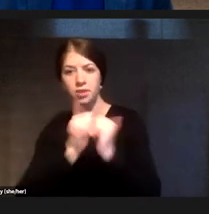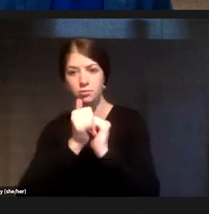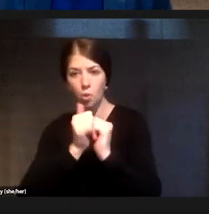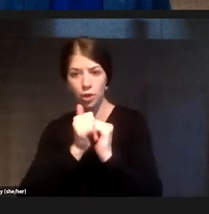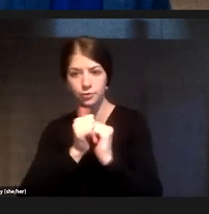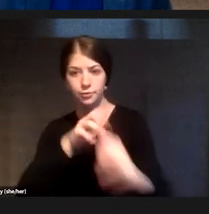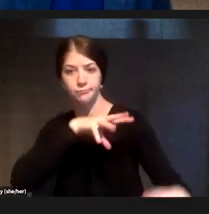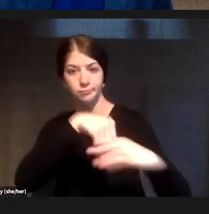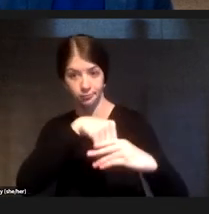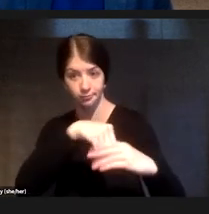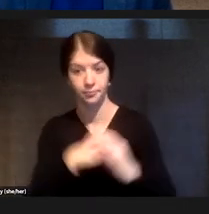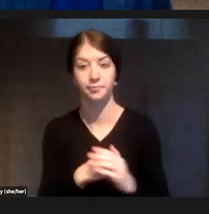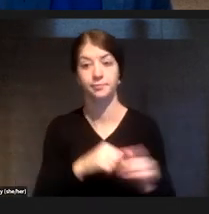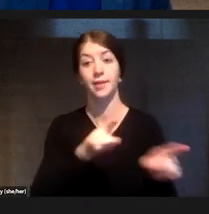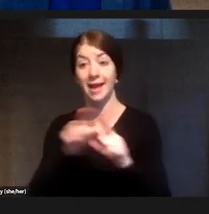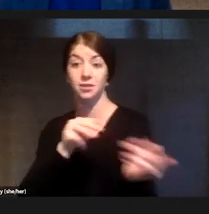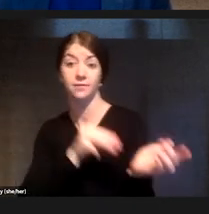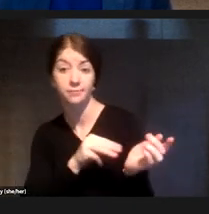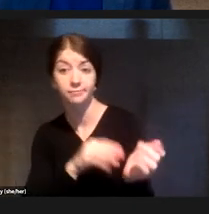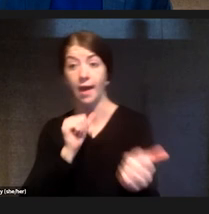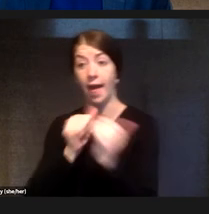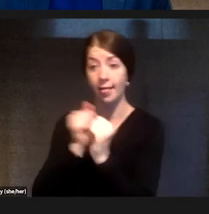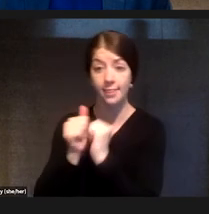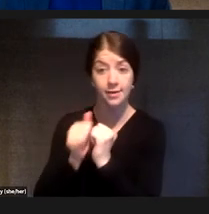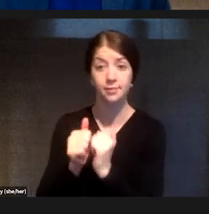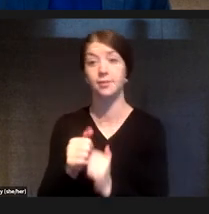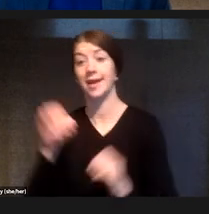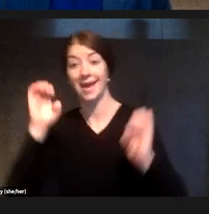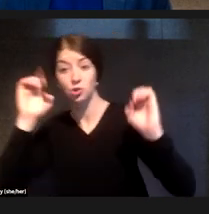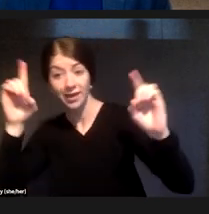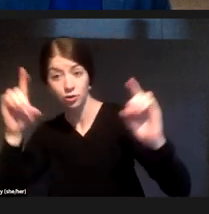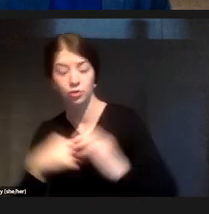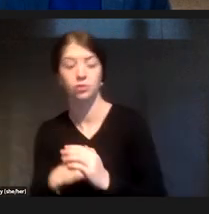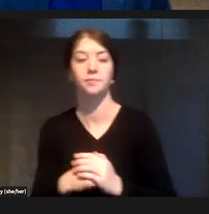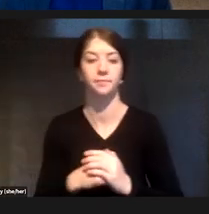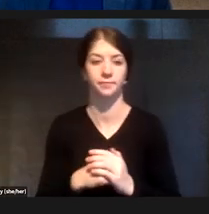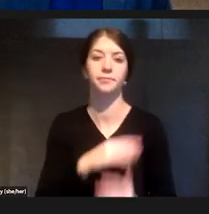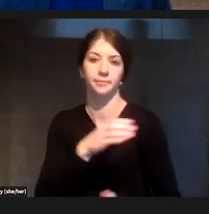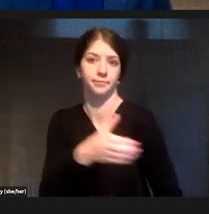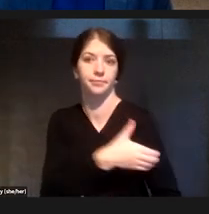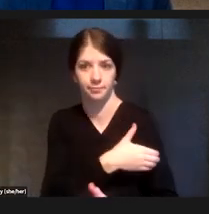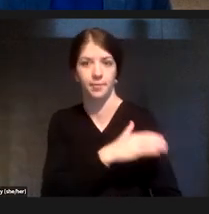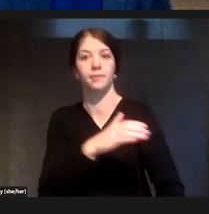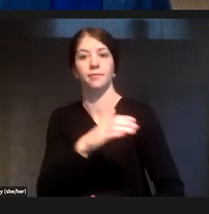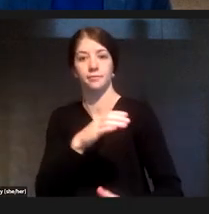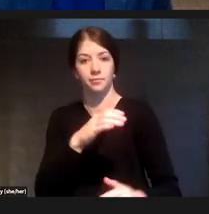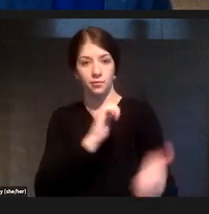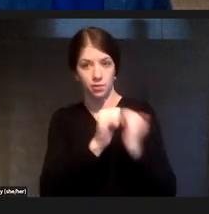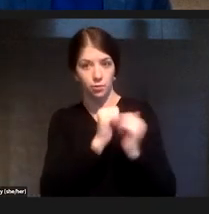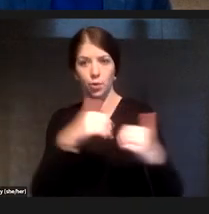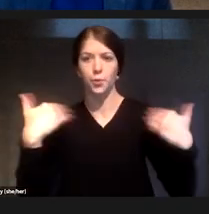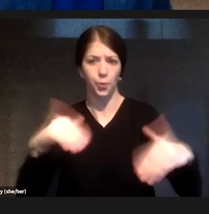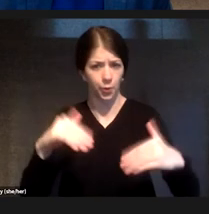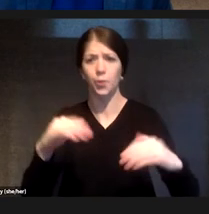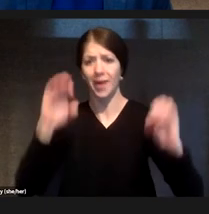a physician, as an athlete, as an educator, I believe that the power of sport can truly be an educational